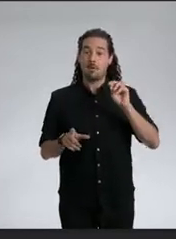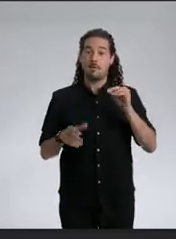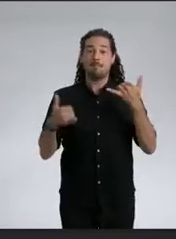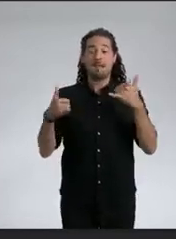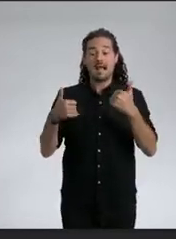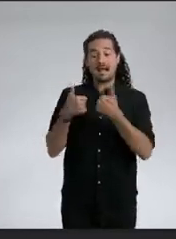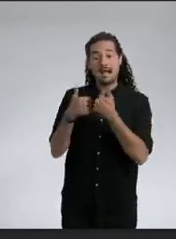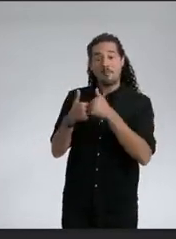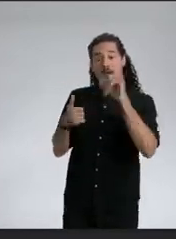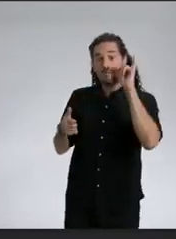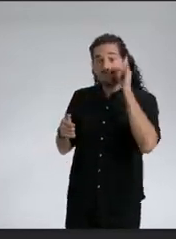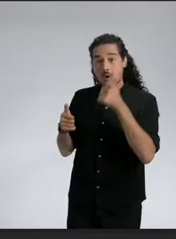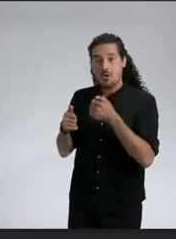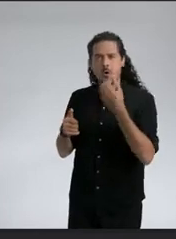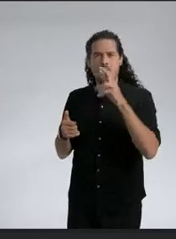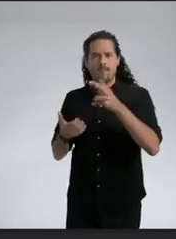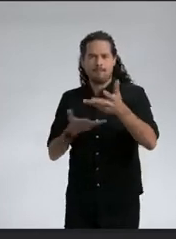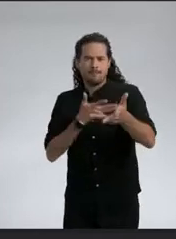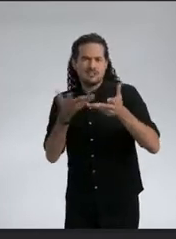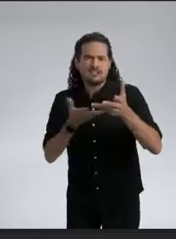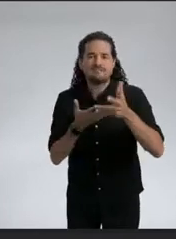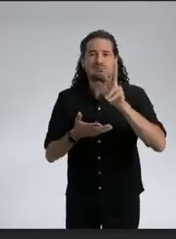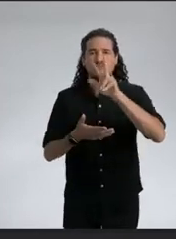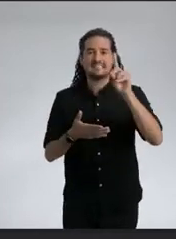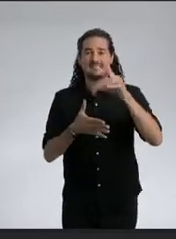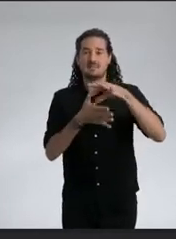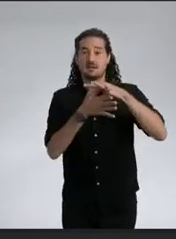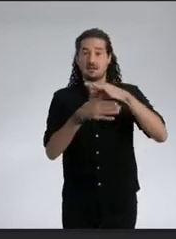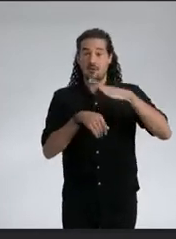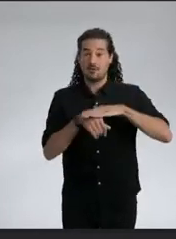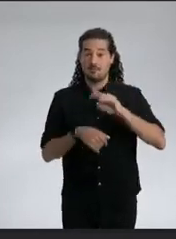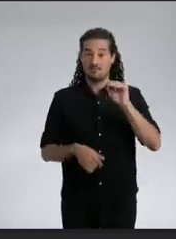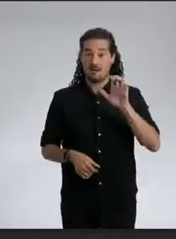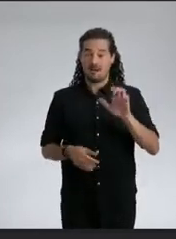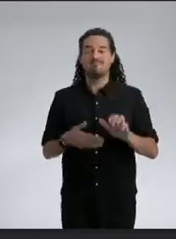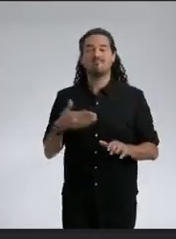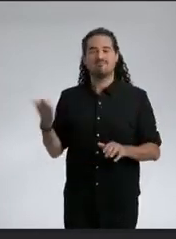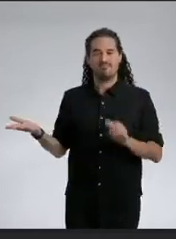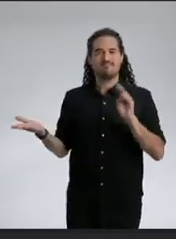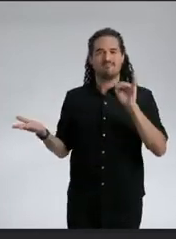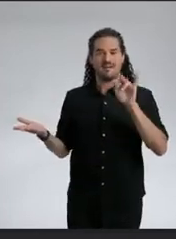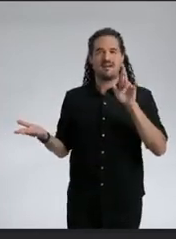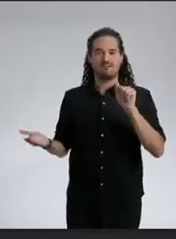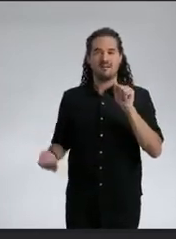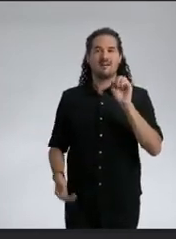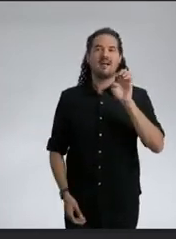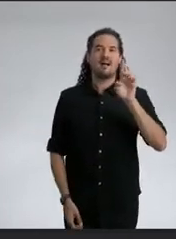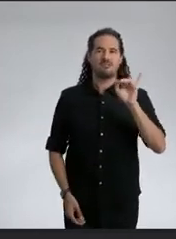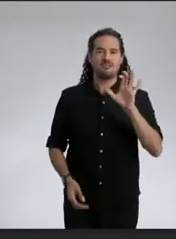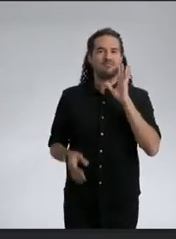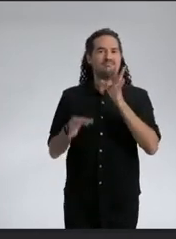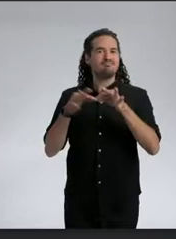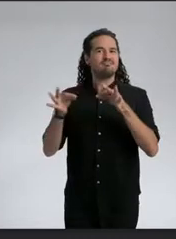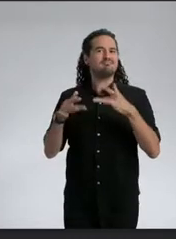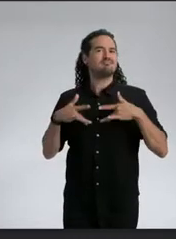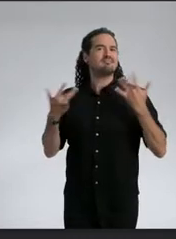content on your Mac. And now, Myra and Eric are going to take you through what's new this year, starting with augmented